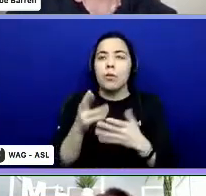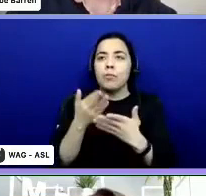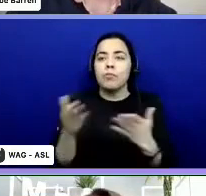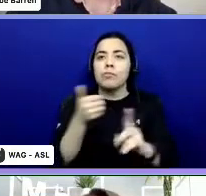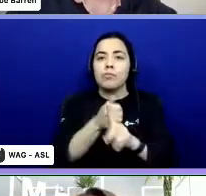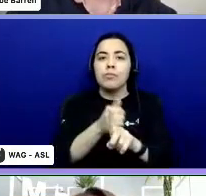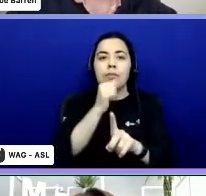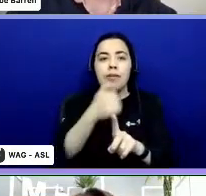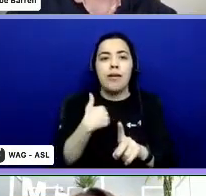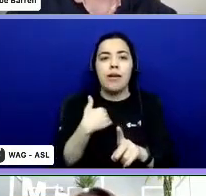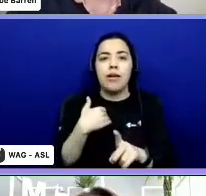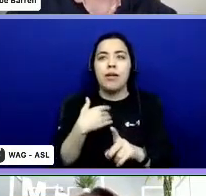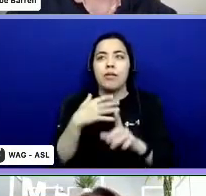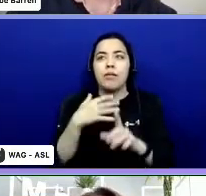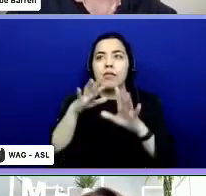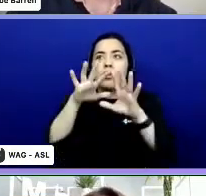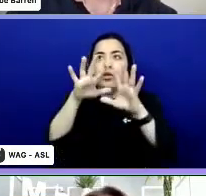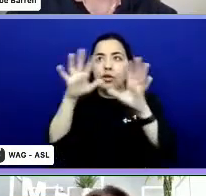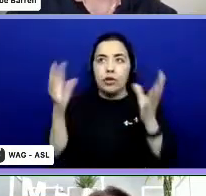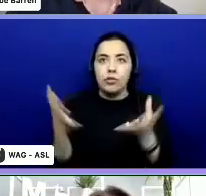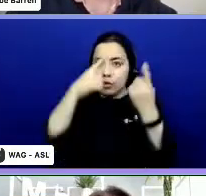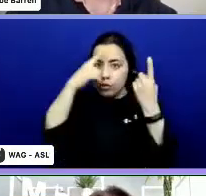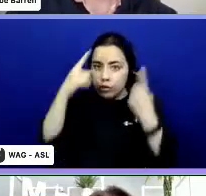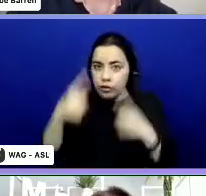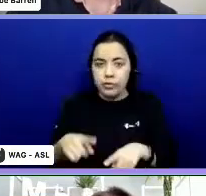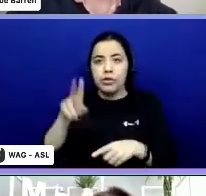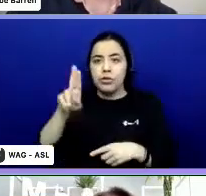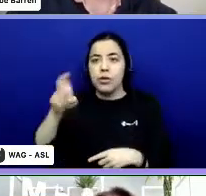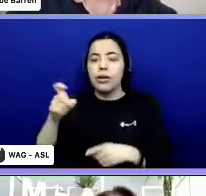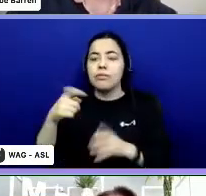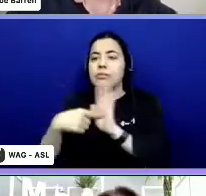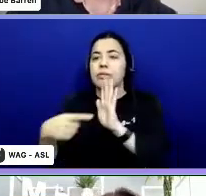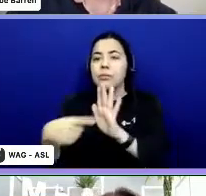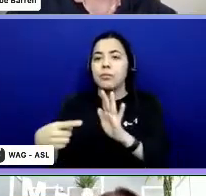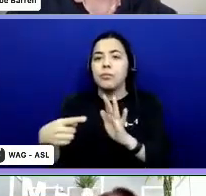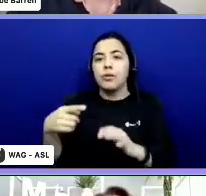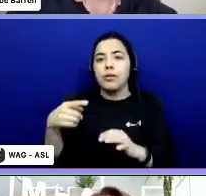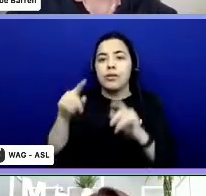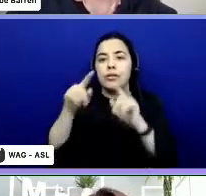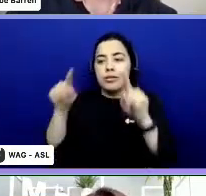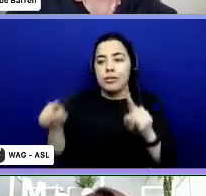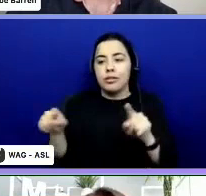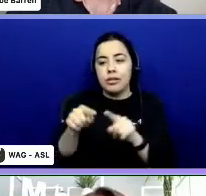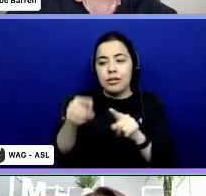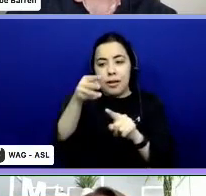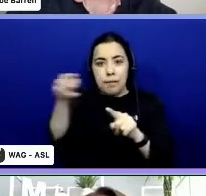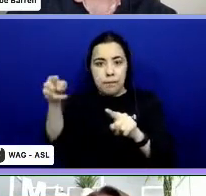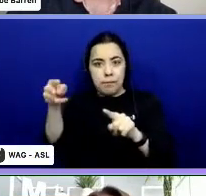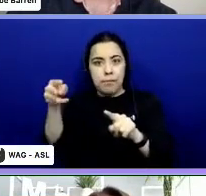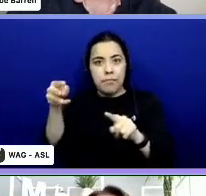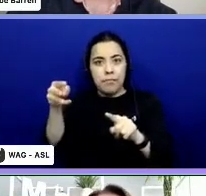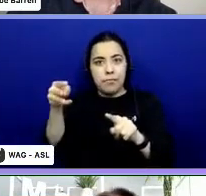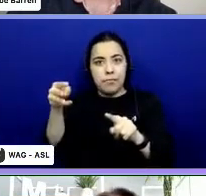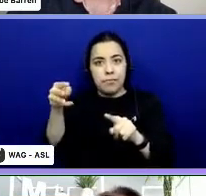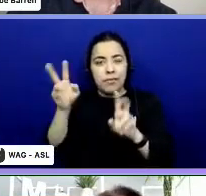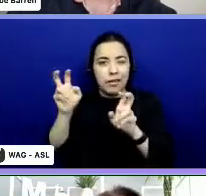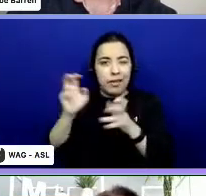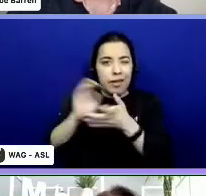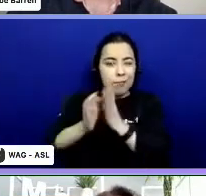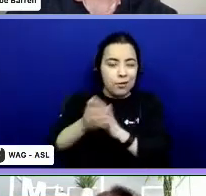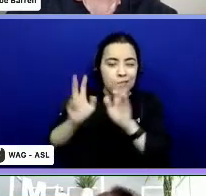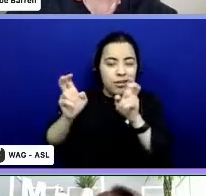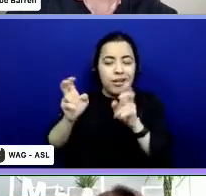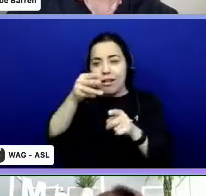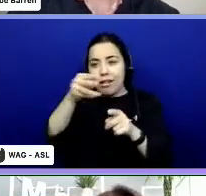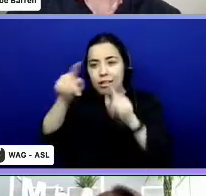a universally agreed upon UX, like hamburgers, which are sometimes buttons, sometimes links, and sometimes drop-down